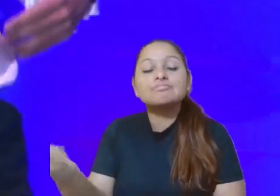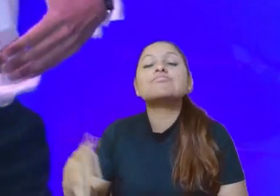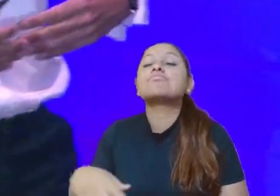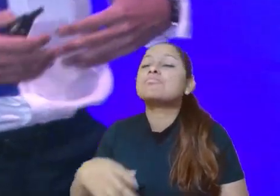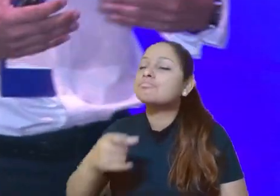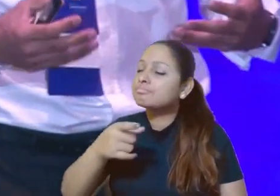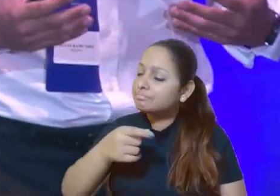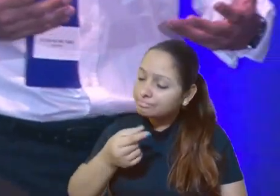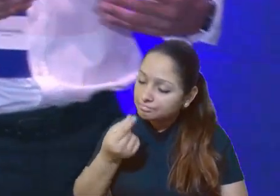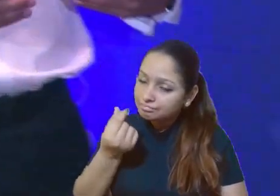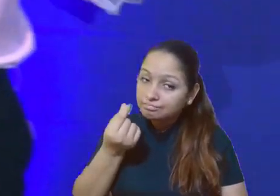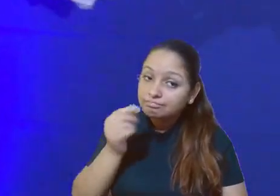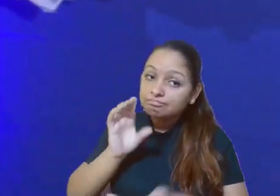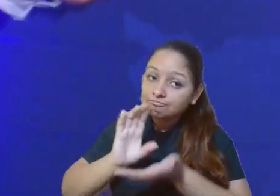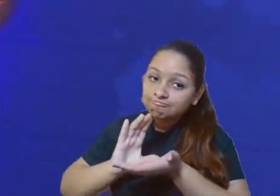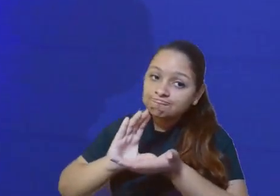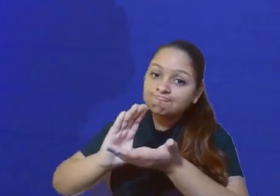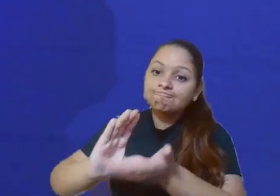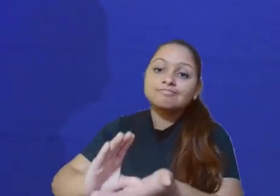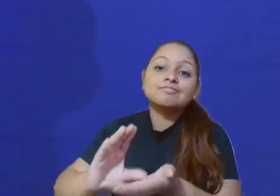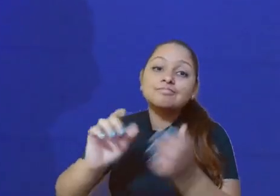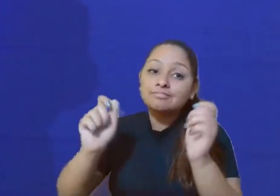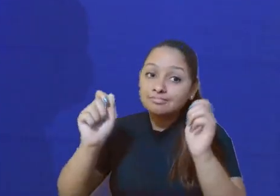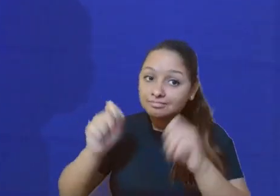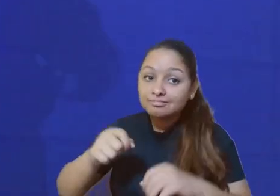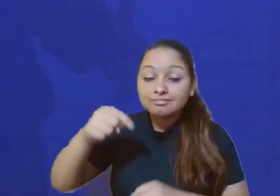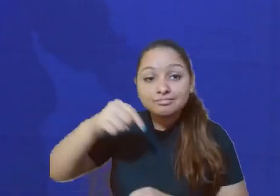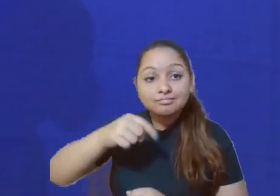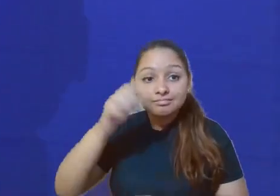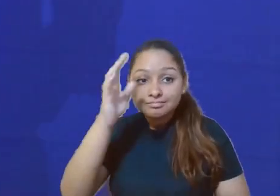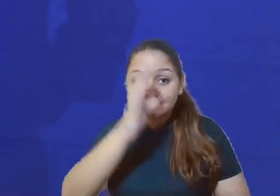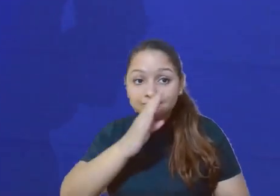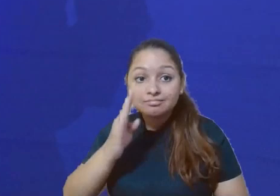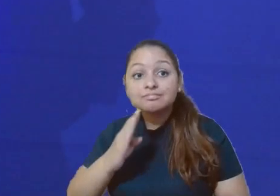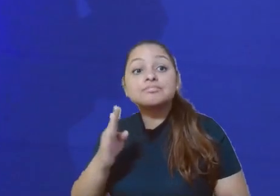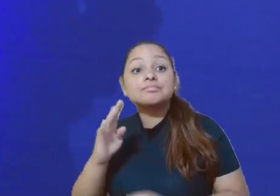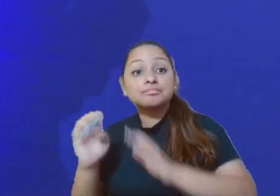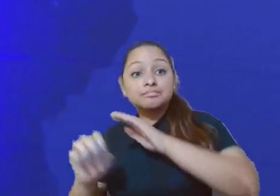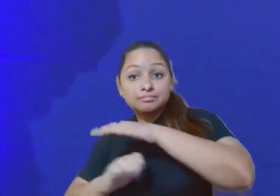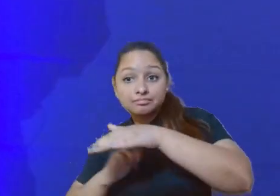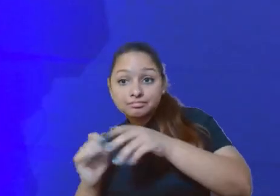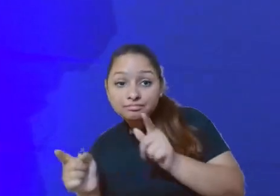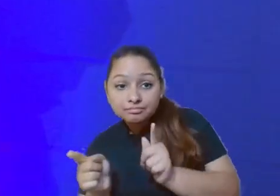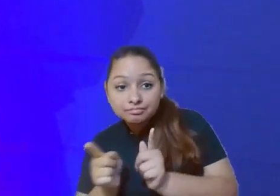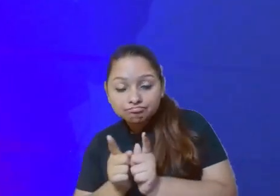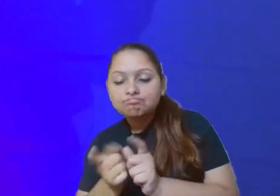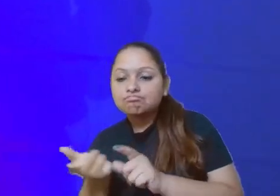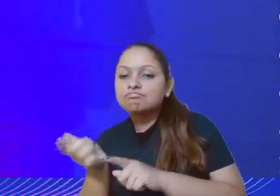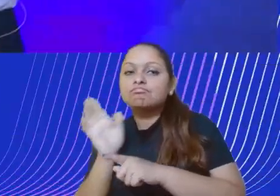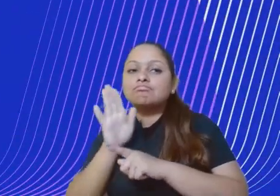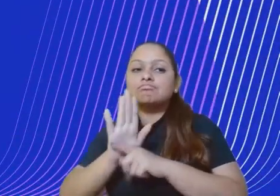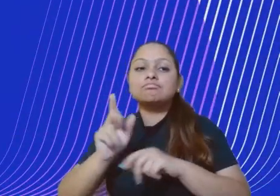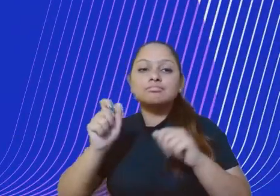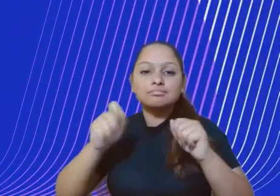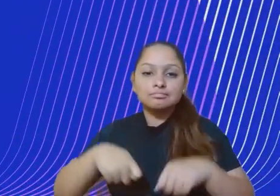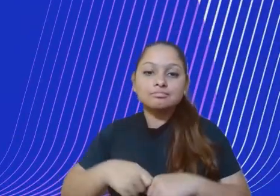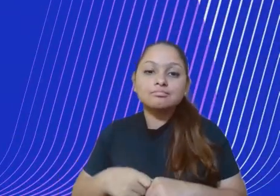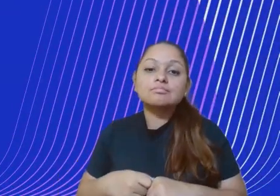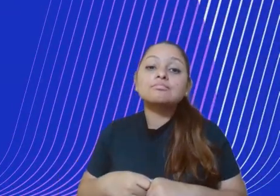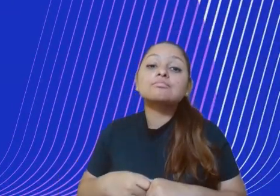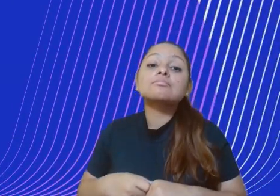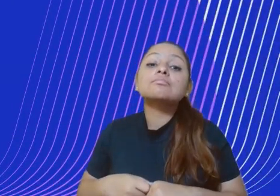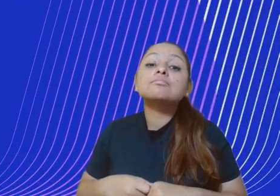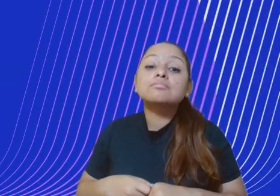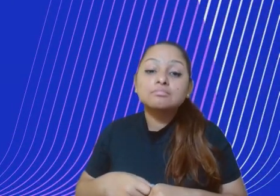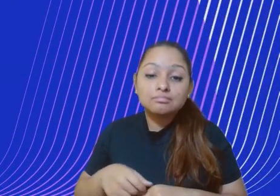here in an area that I think that Brazil will collaborate, the Brazilian startups can collaborate with us. And the last vertical